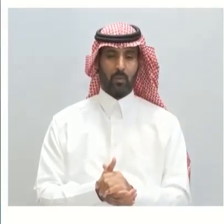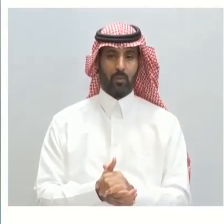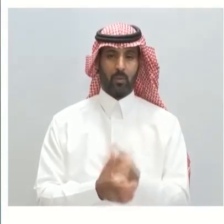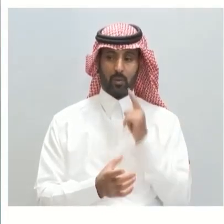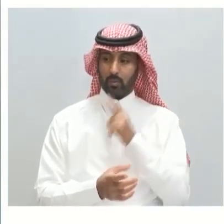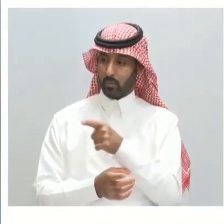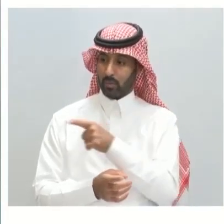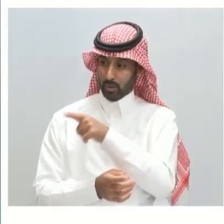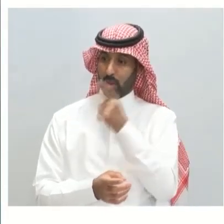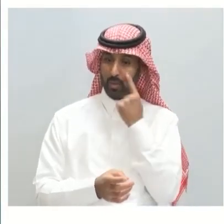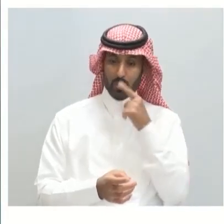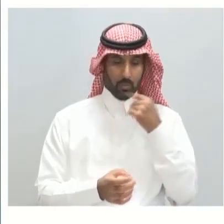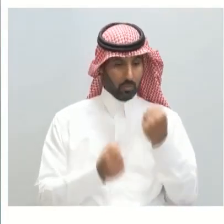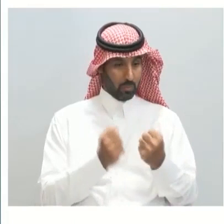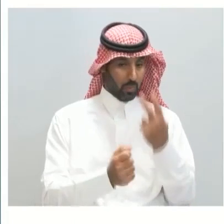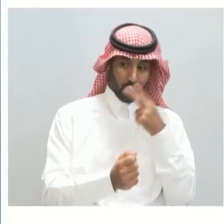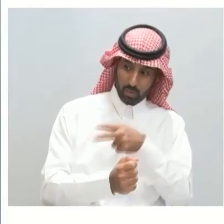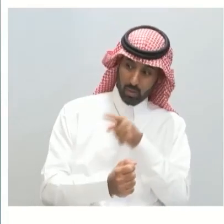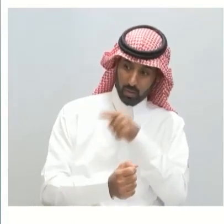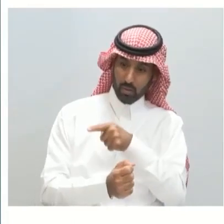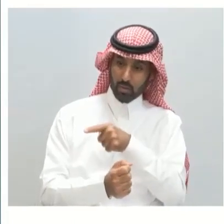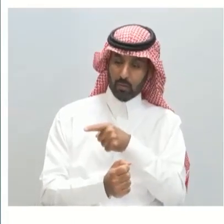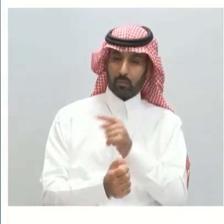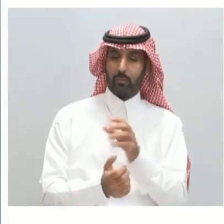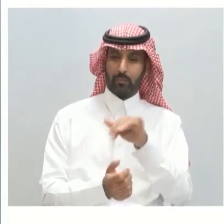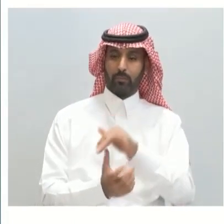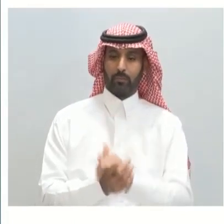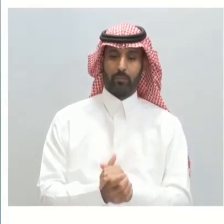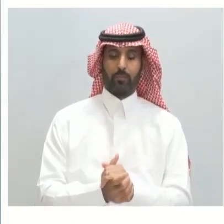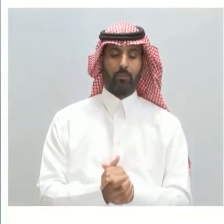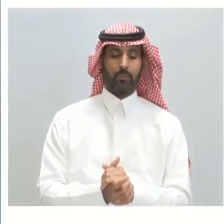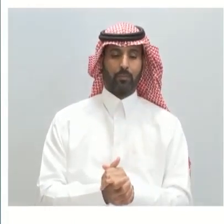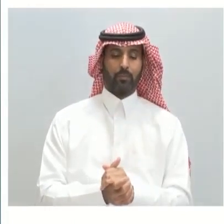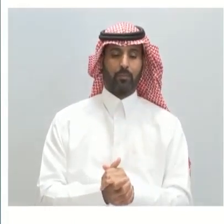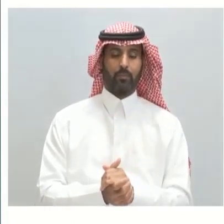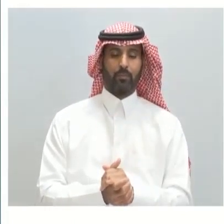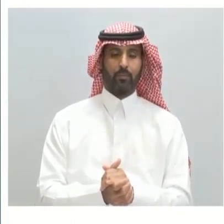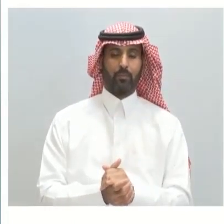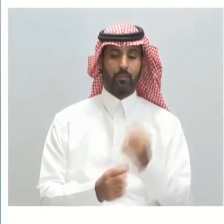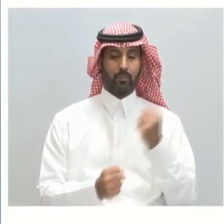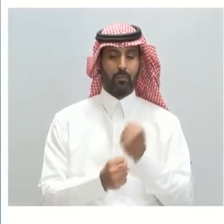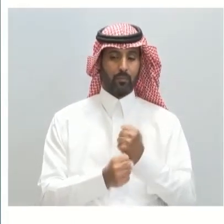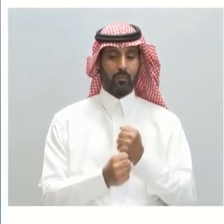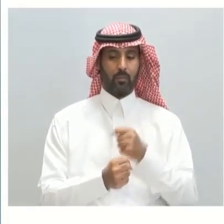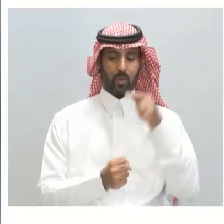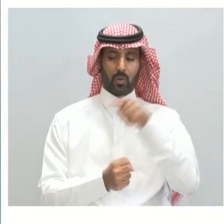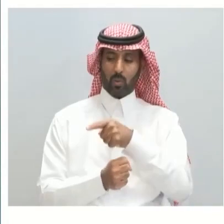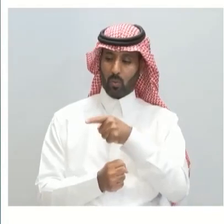them. This is making a deduction. This must be them. So actions that are done for